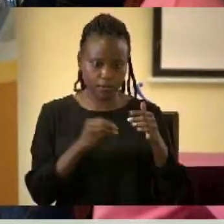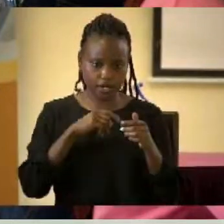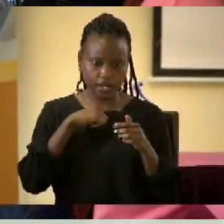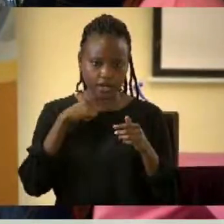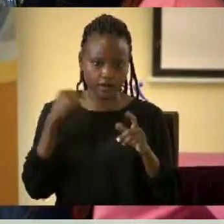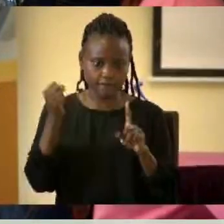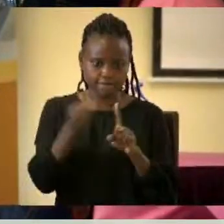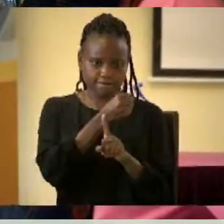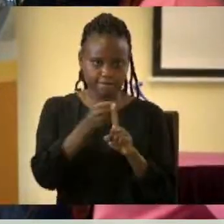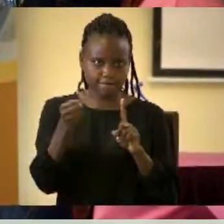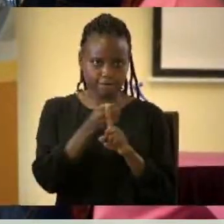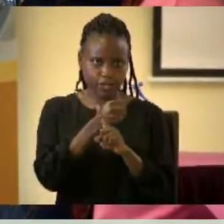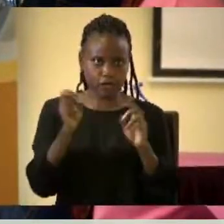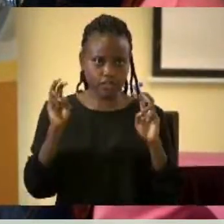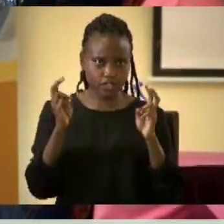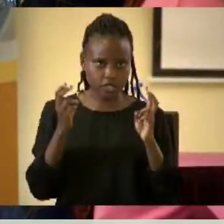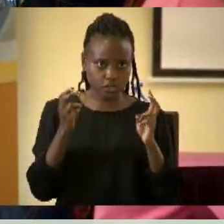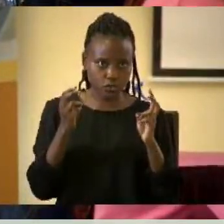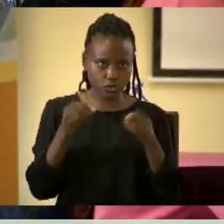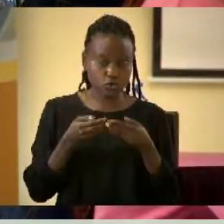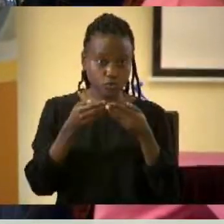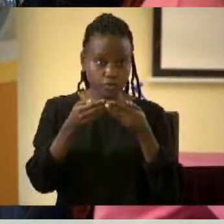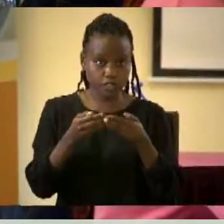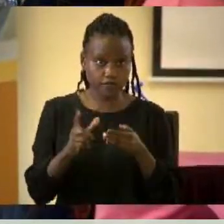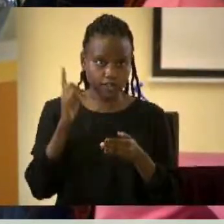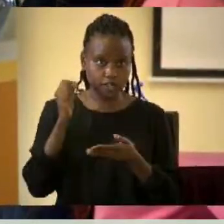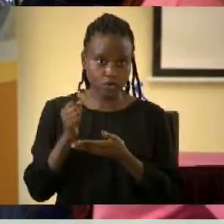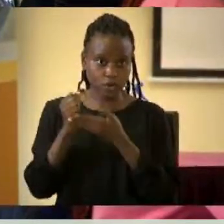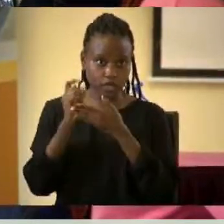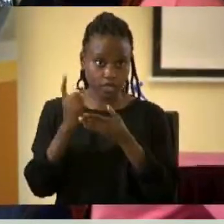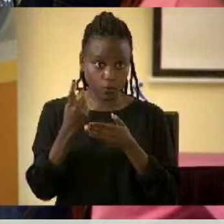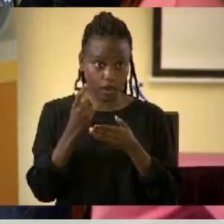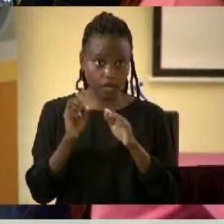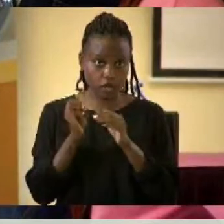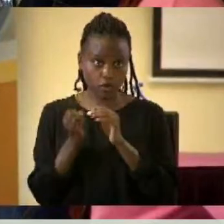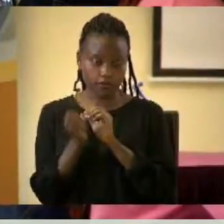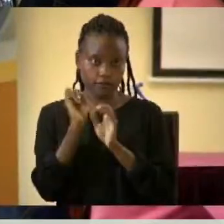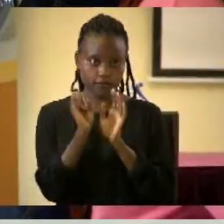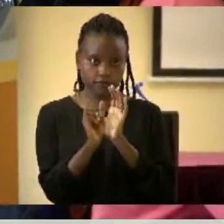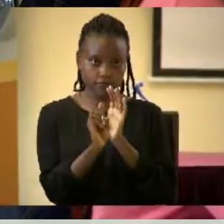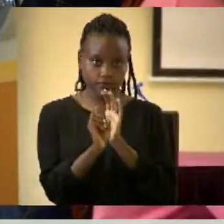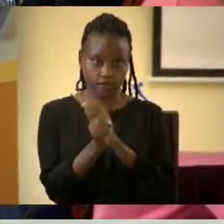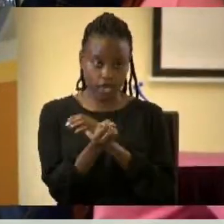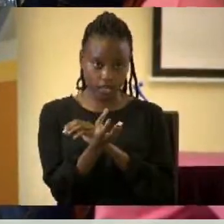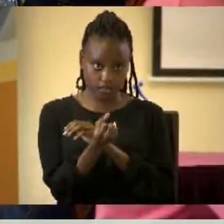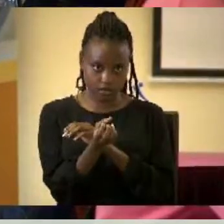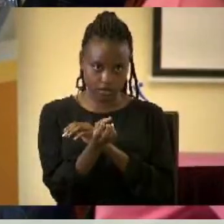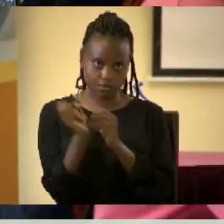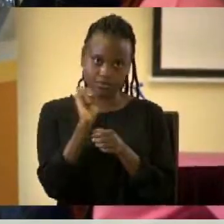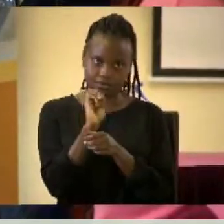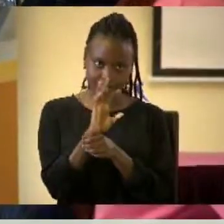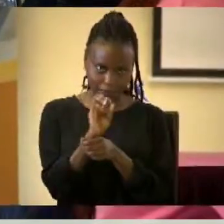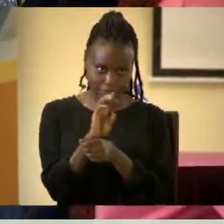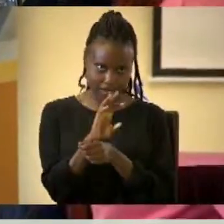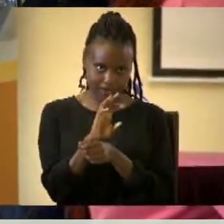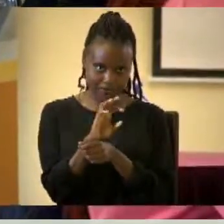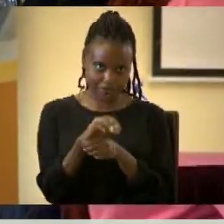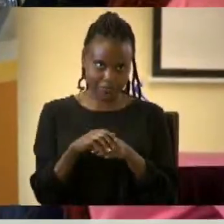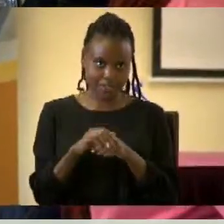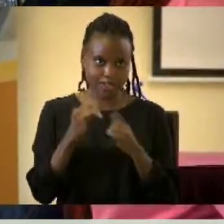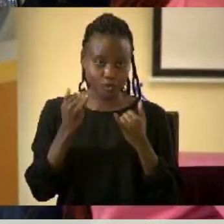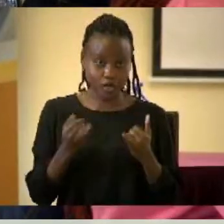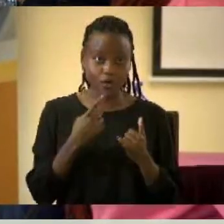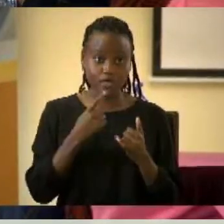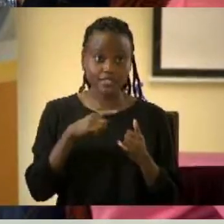Court so that they can be given legal aid. The one that you have explained is given to murder suspects. Now that they are saying that